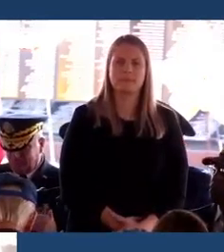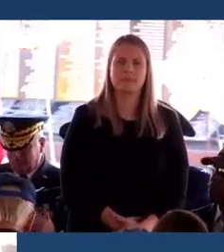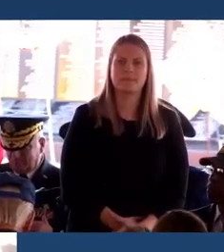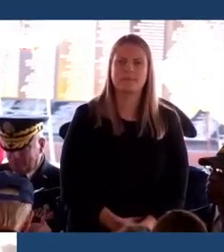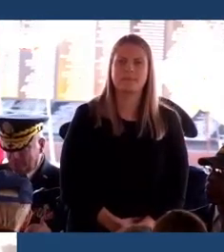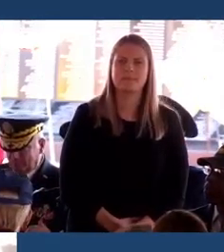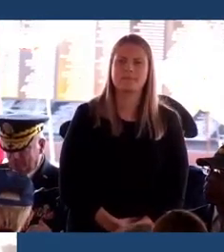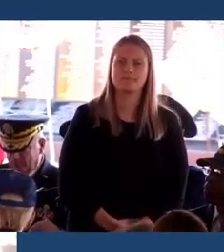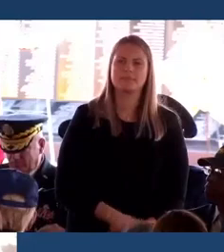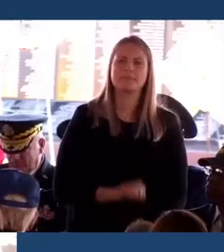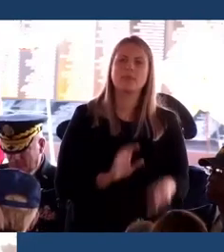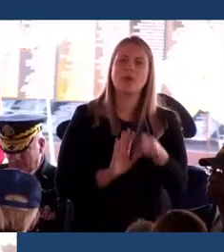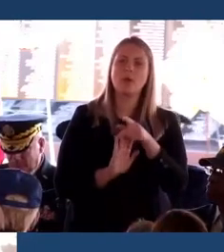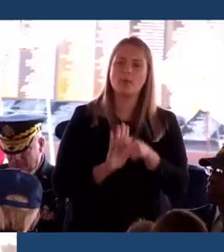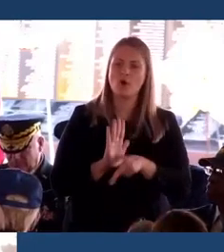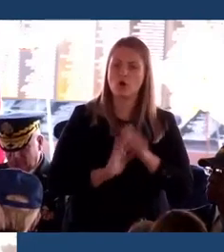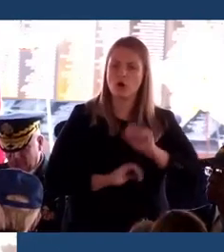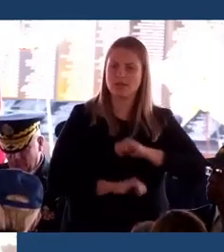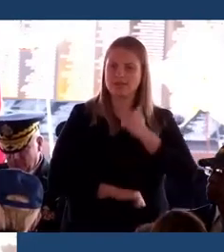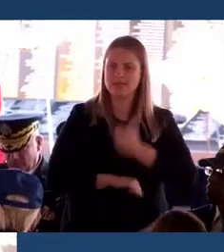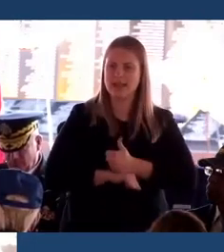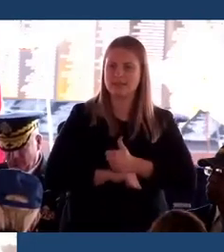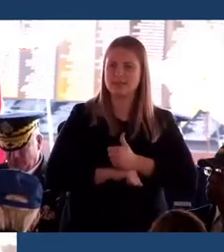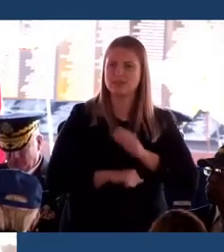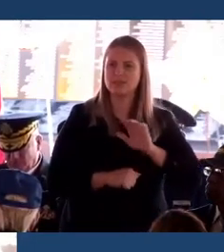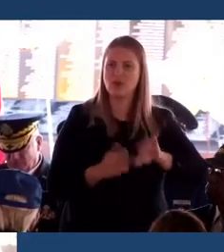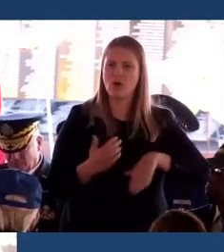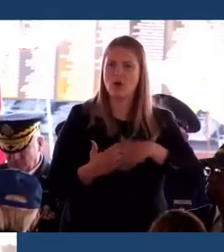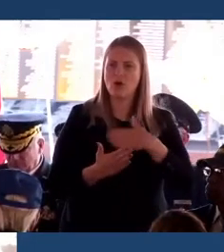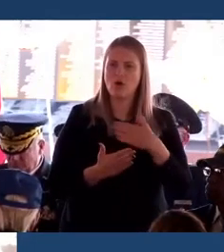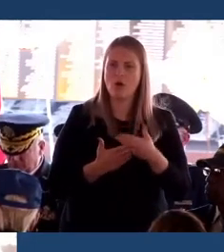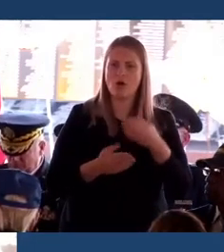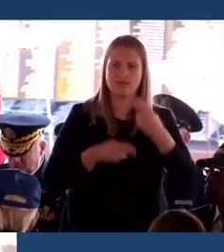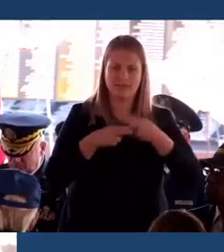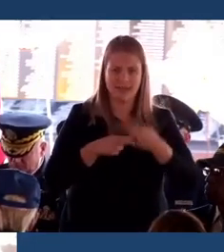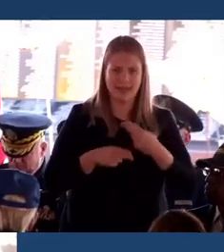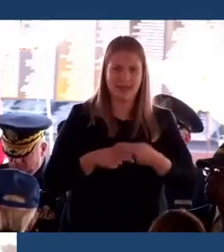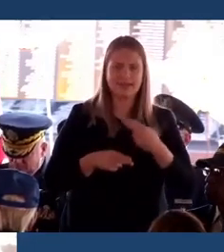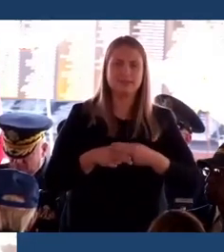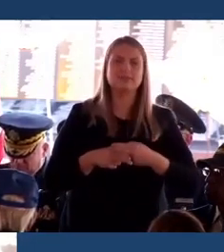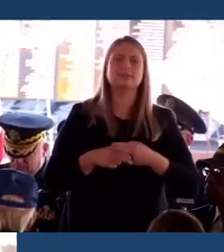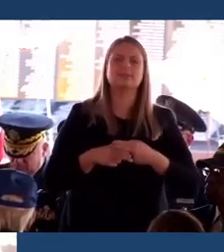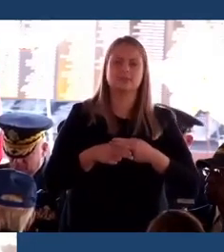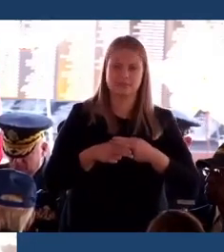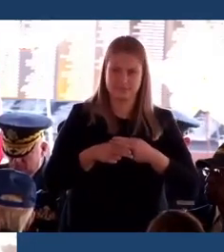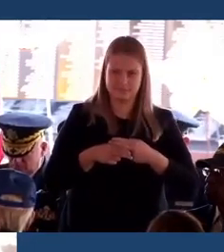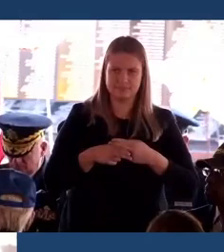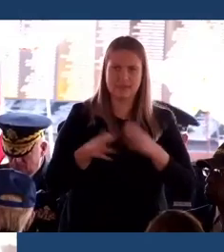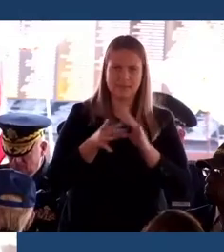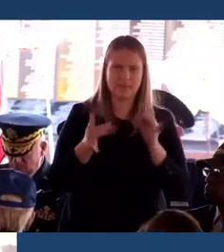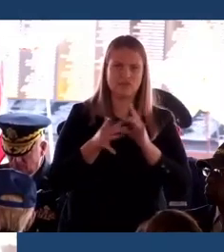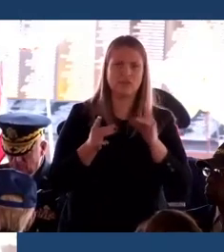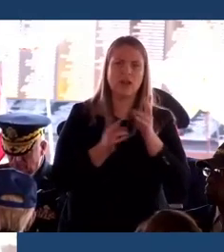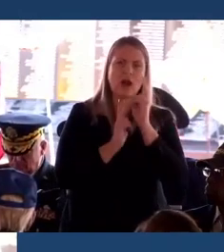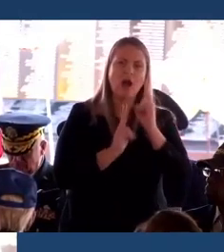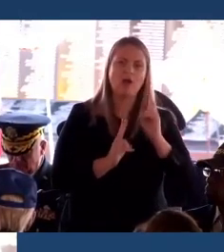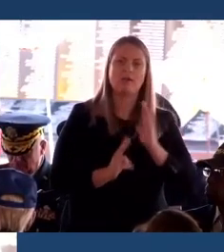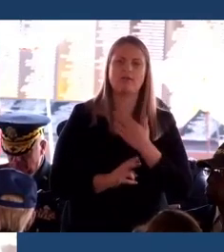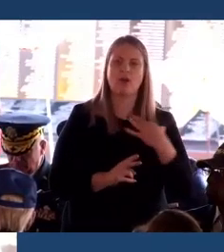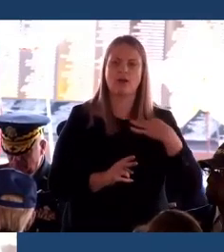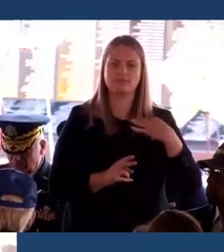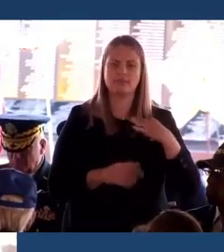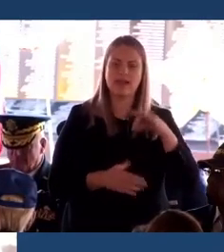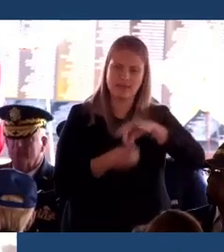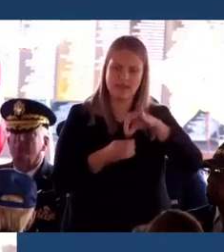A protocol having been established and all of the names having been called in honor of our elected officials,